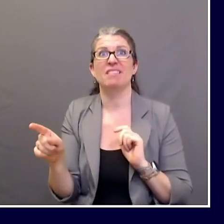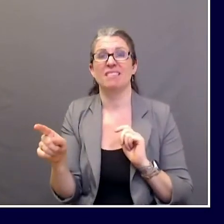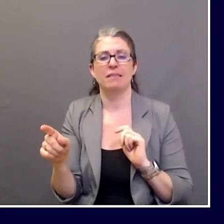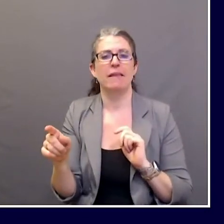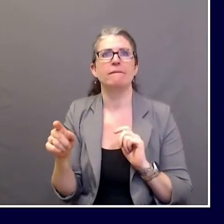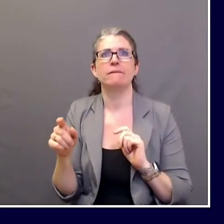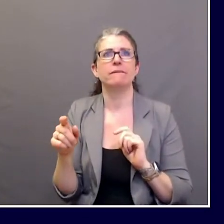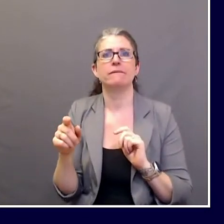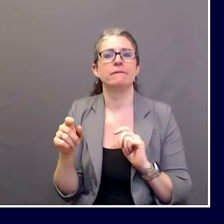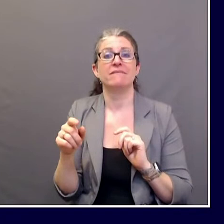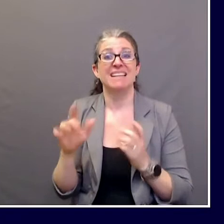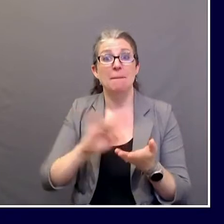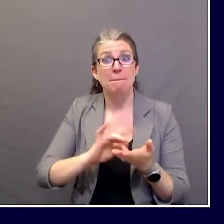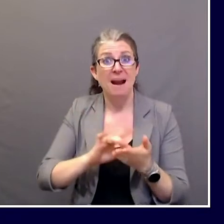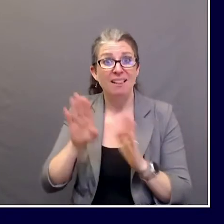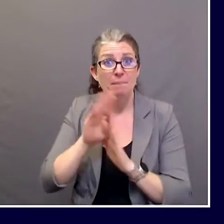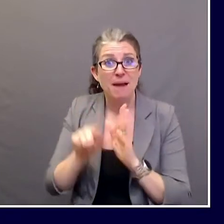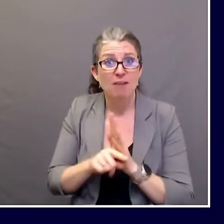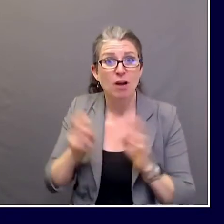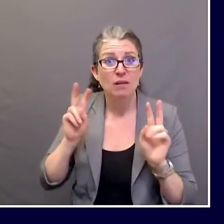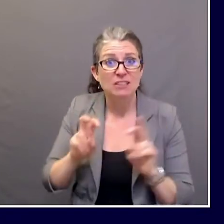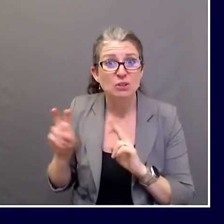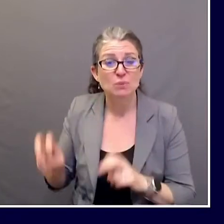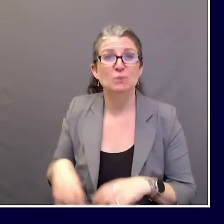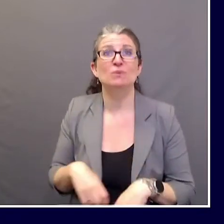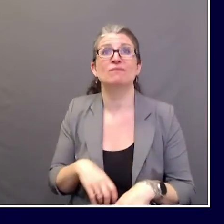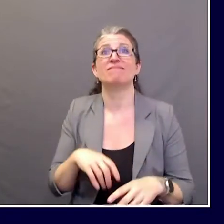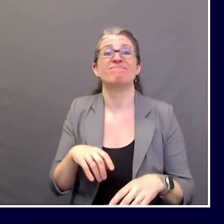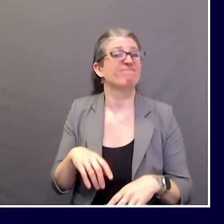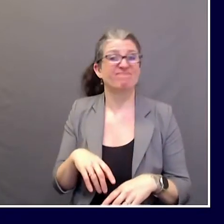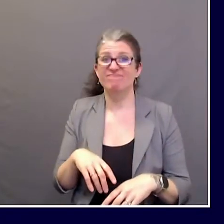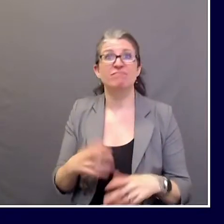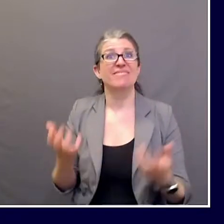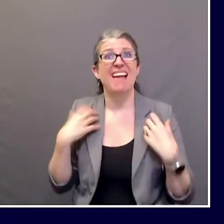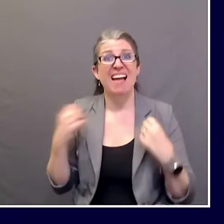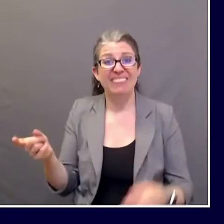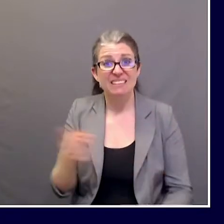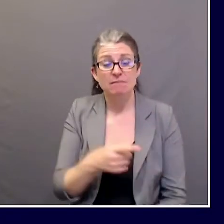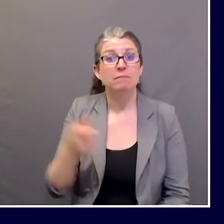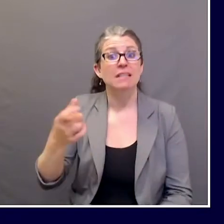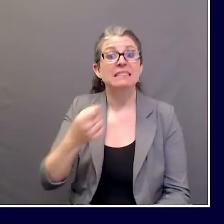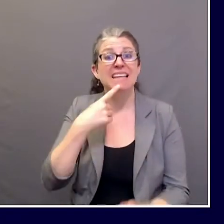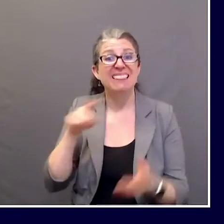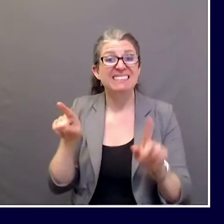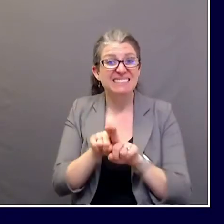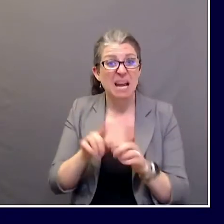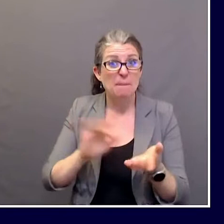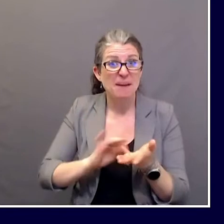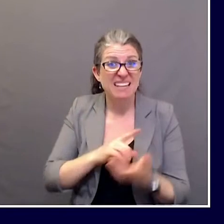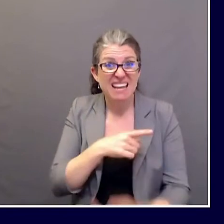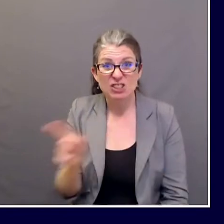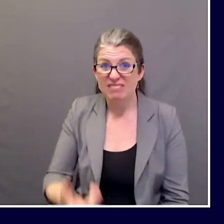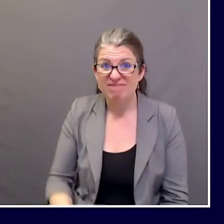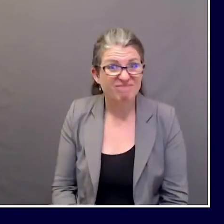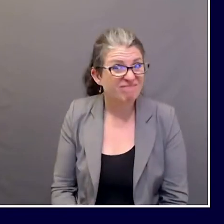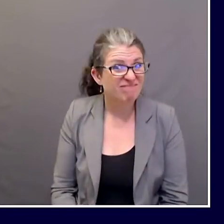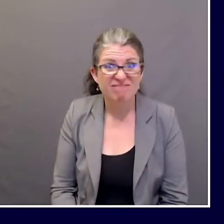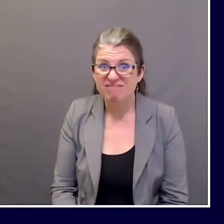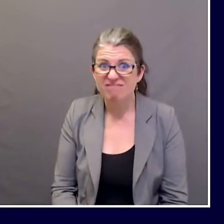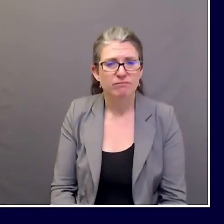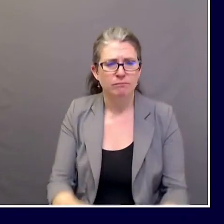type of drug, for example. So this doesn't seem to be something that can be predicted. Based on what I know right